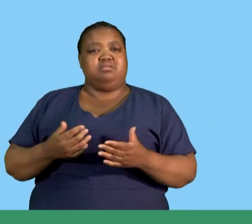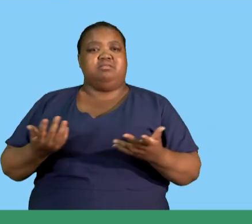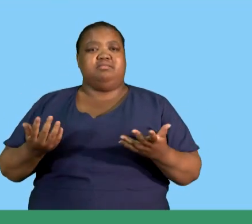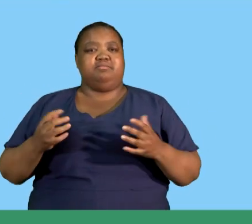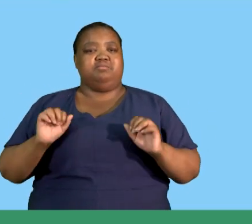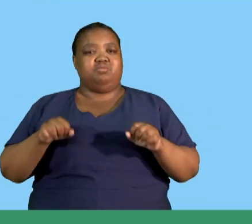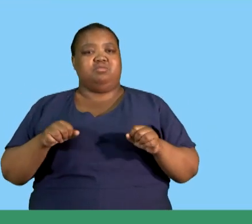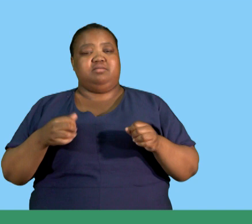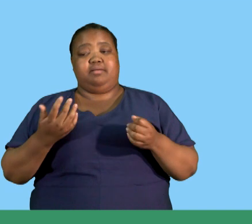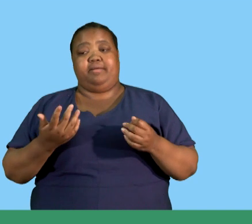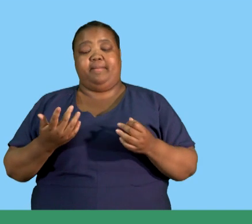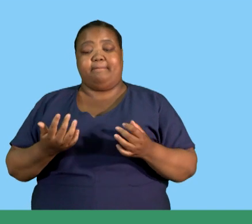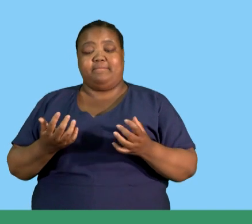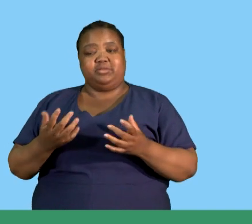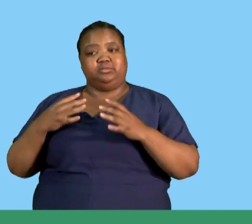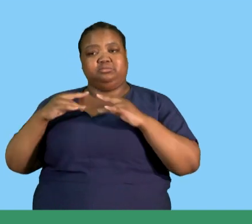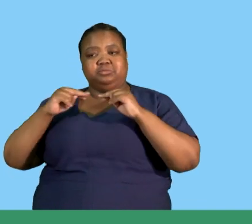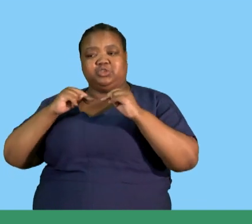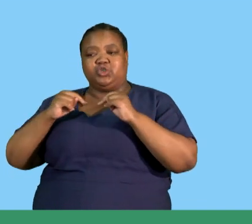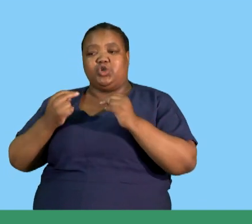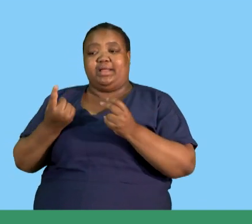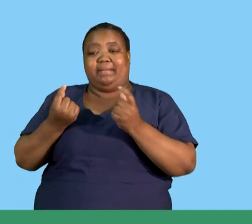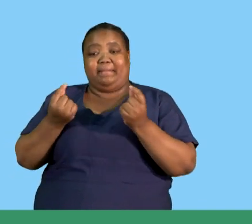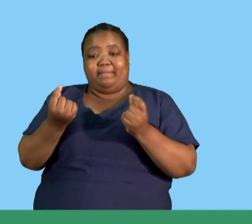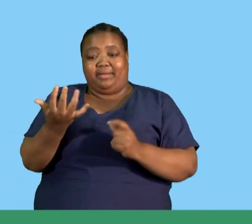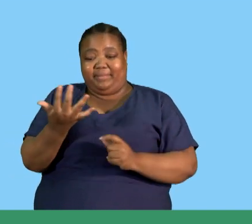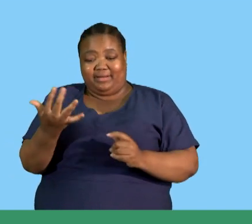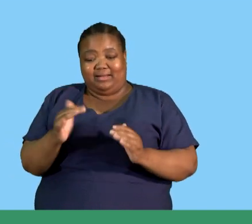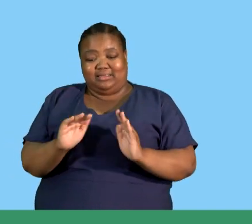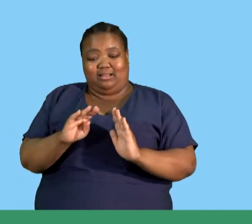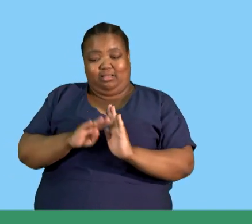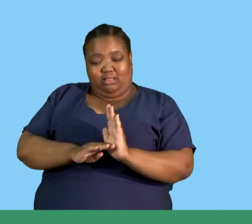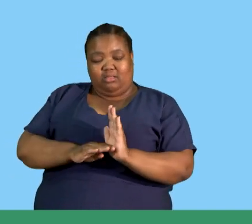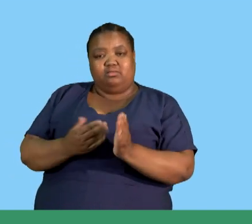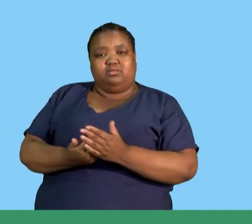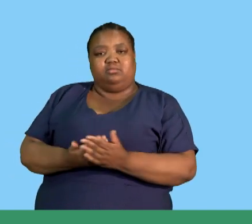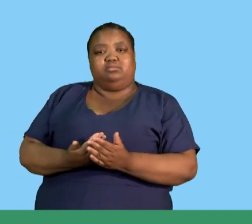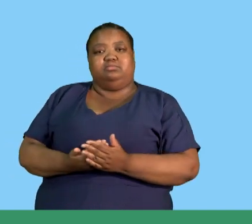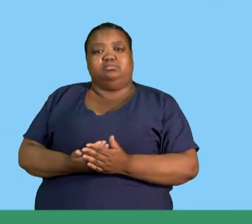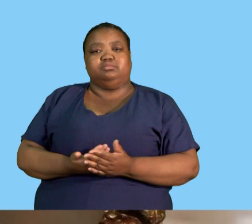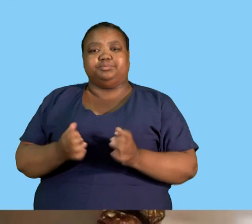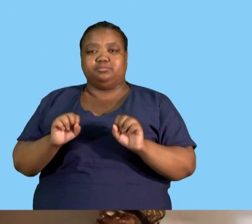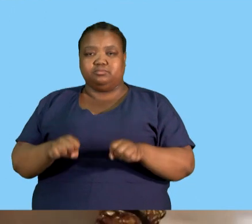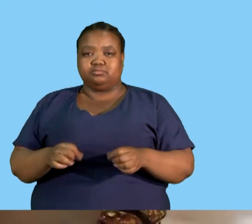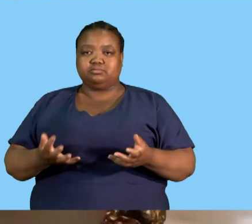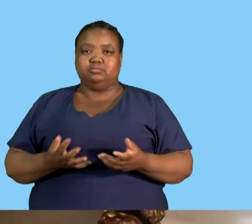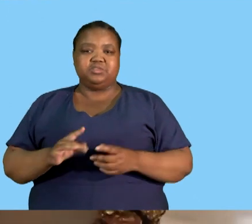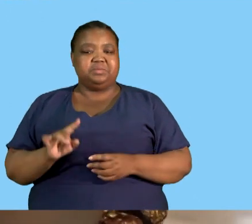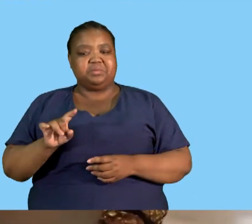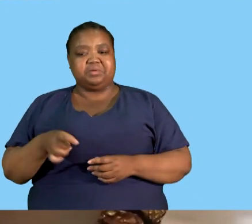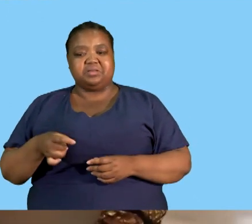buyers buying in bulk can bargain for prices in their favor. I mean, if the person says, I've got money and I want to